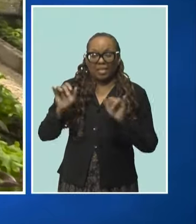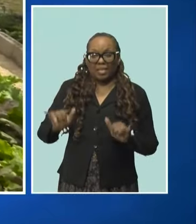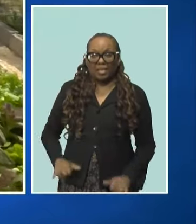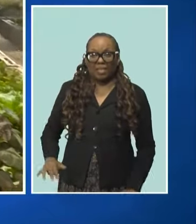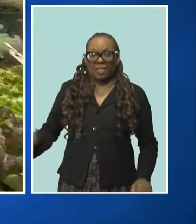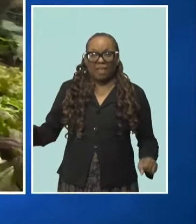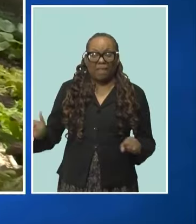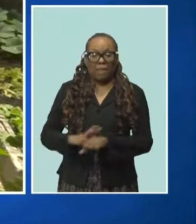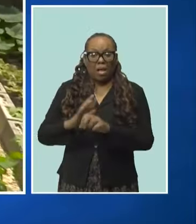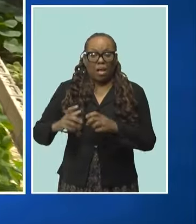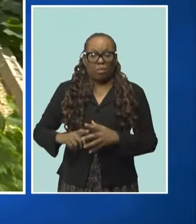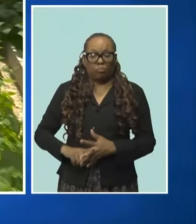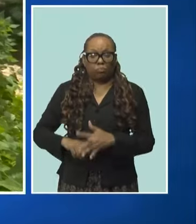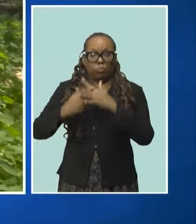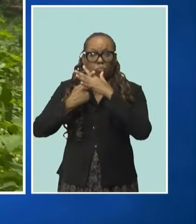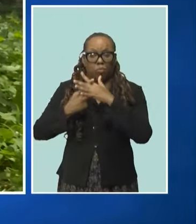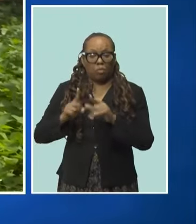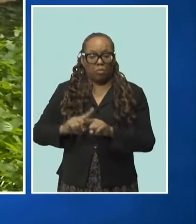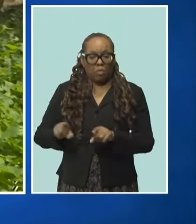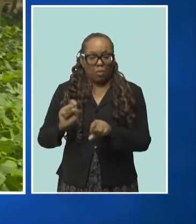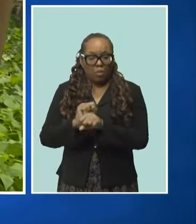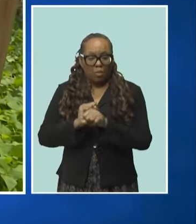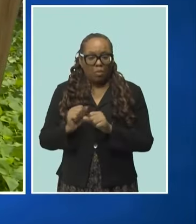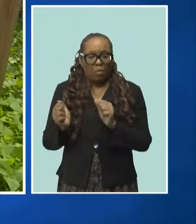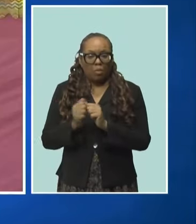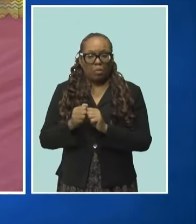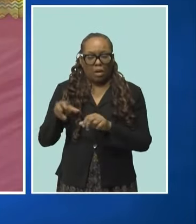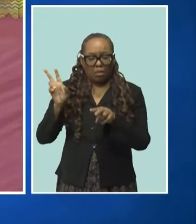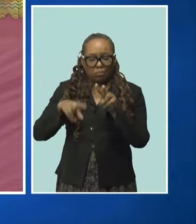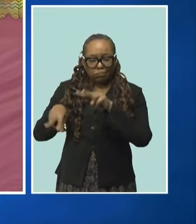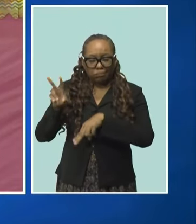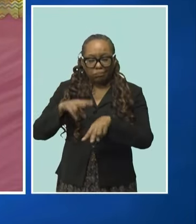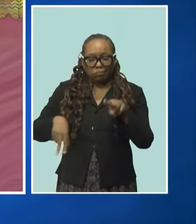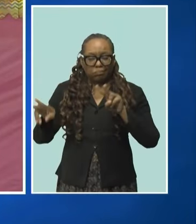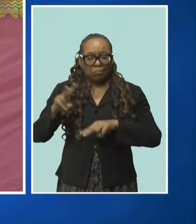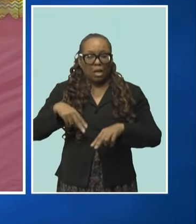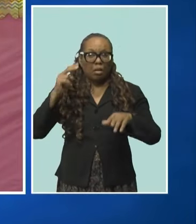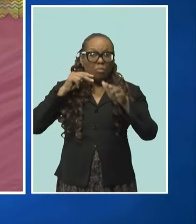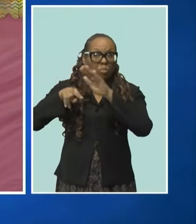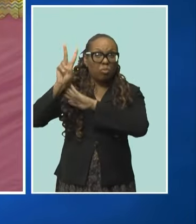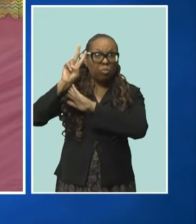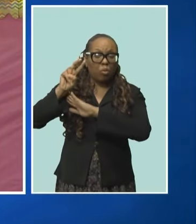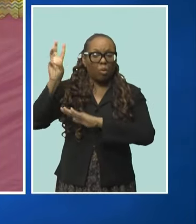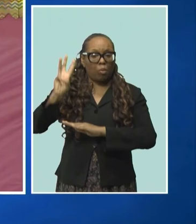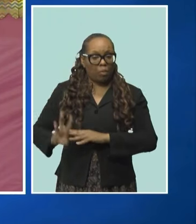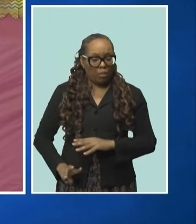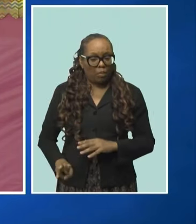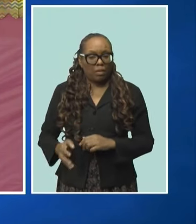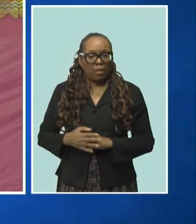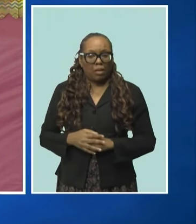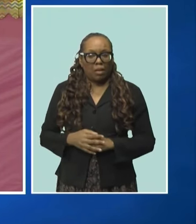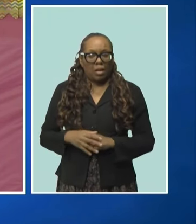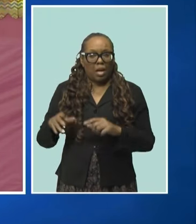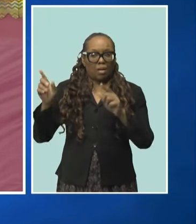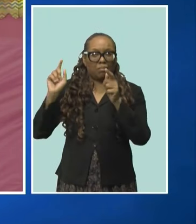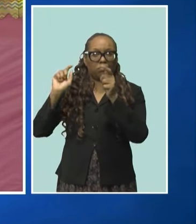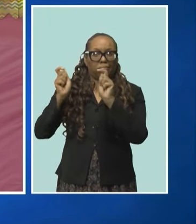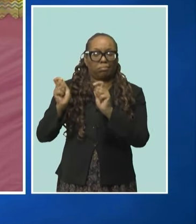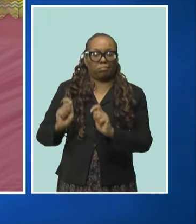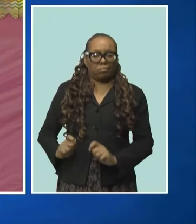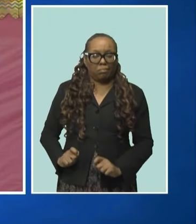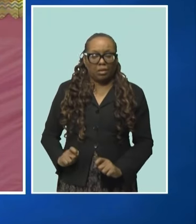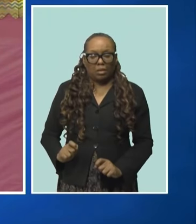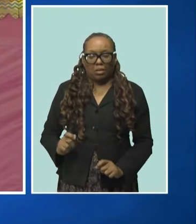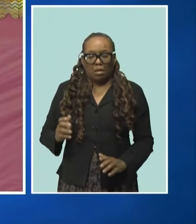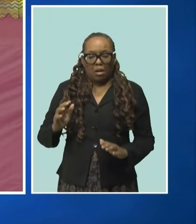irrigation, but also works with monitoring predicted and current weather conditions to modify watering